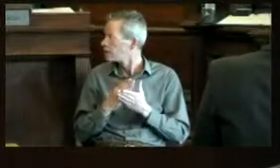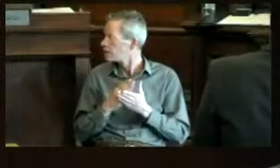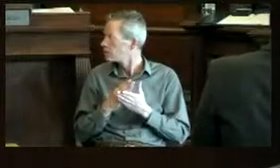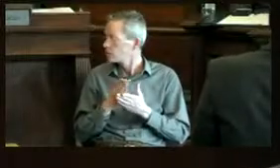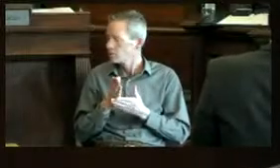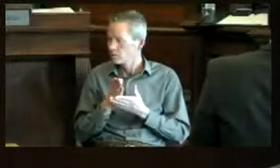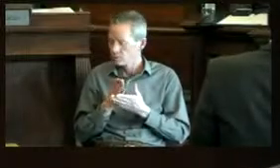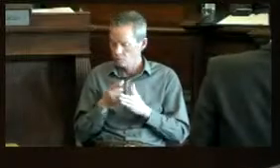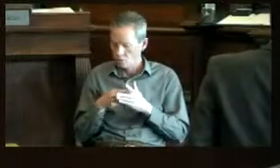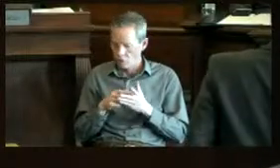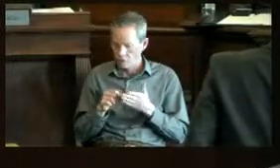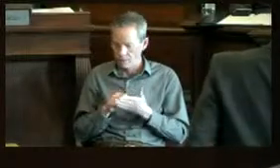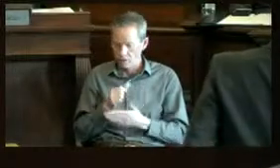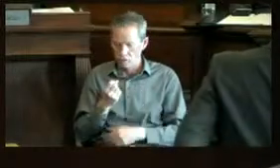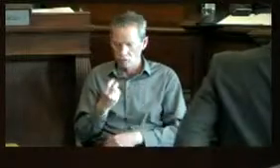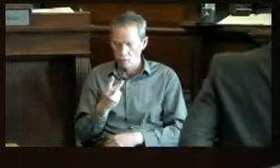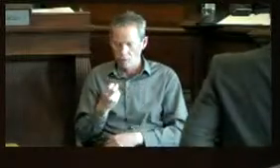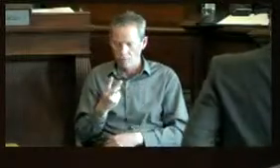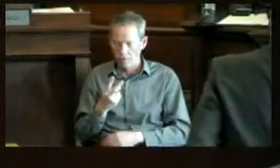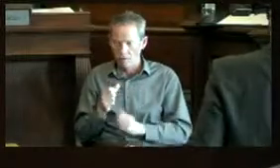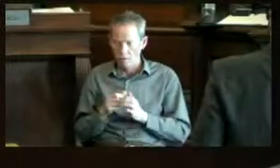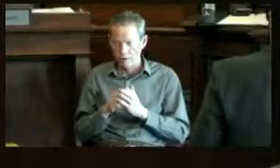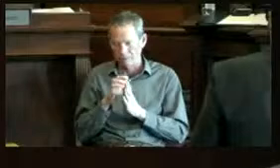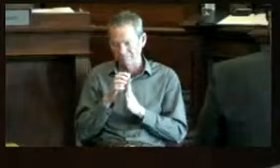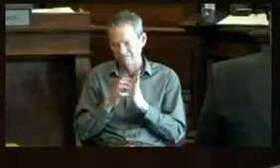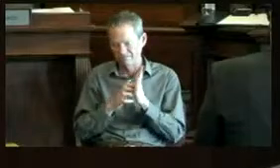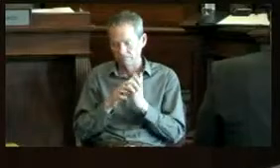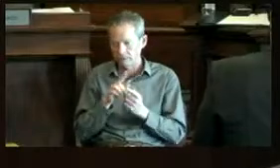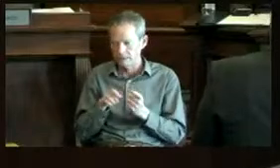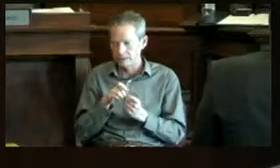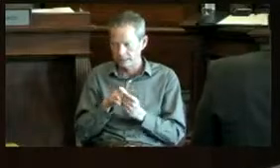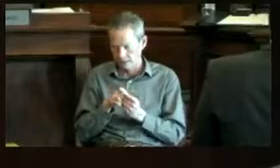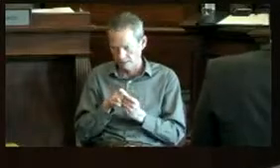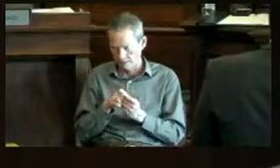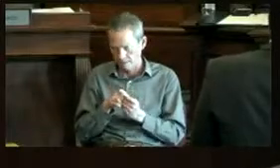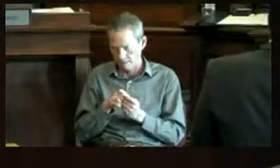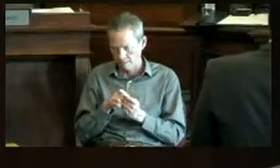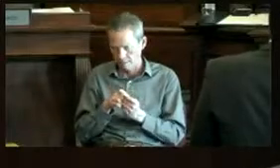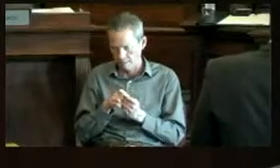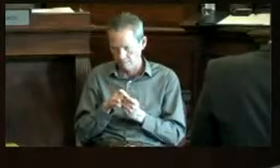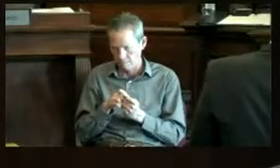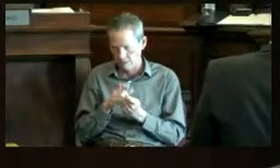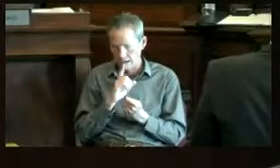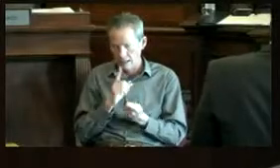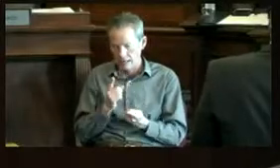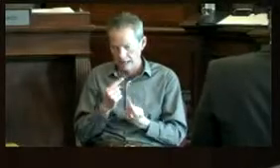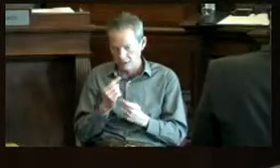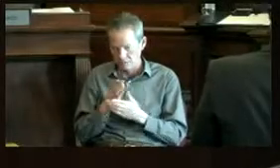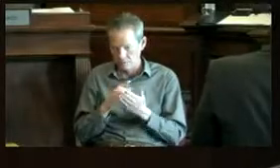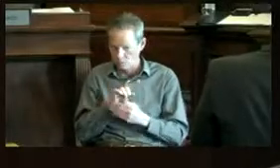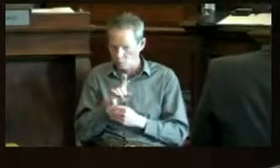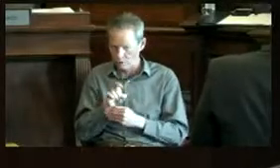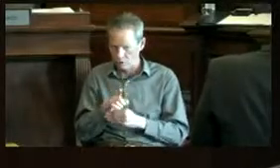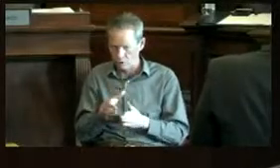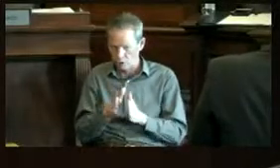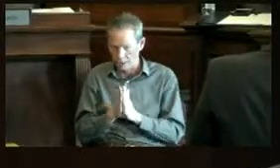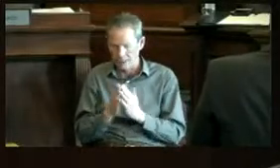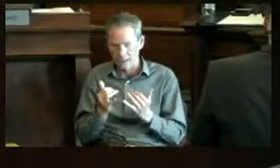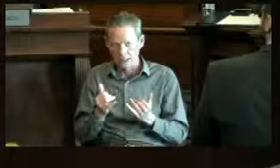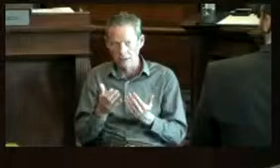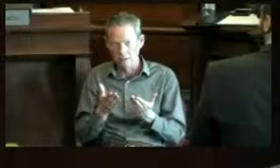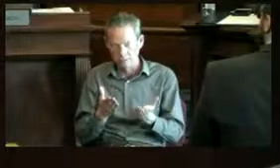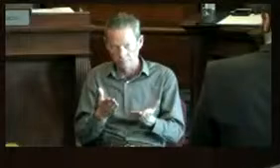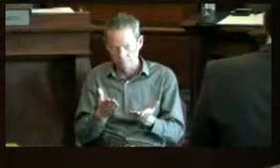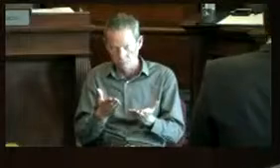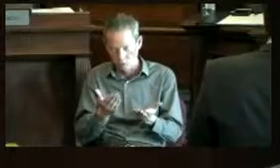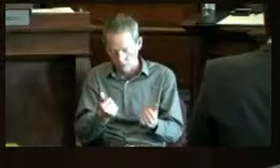page 12 with a fair amount of detail and questions, detail and answers for some of the questions that you may have. Sir, please